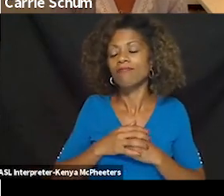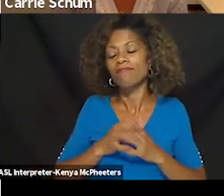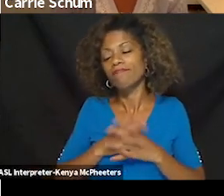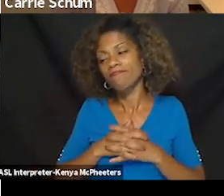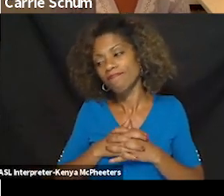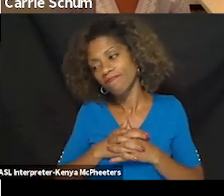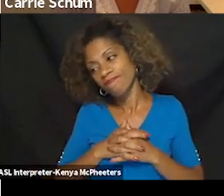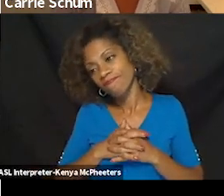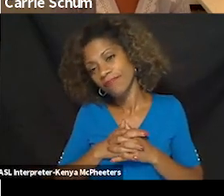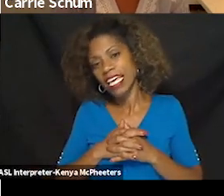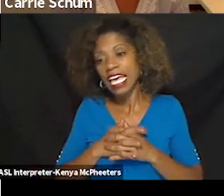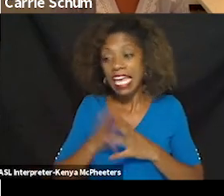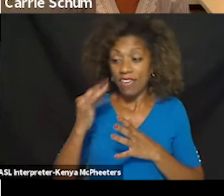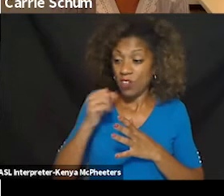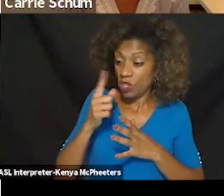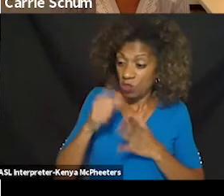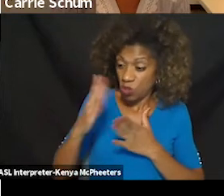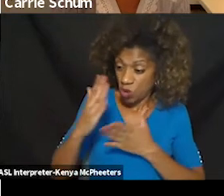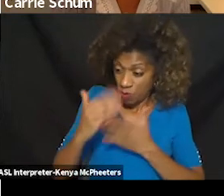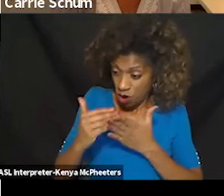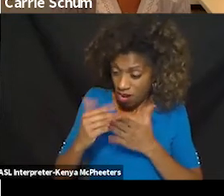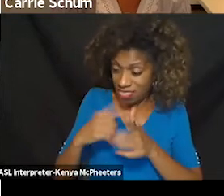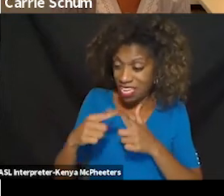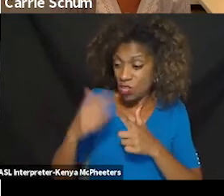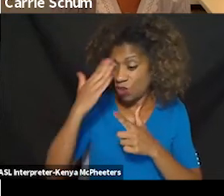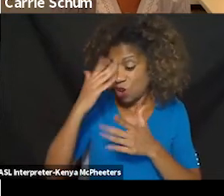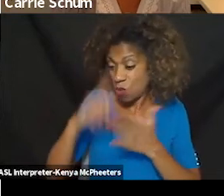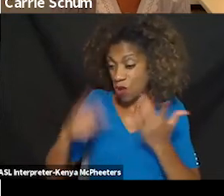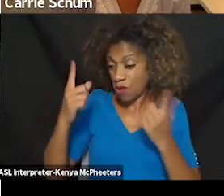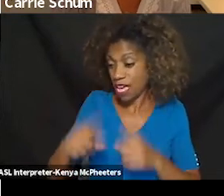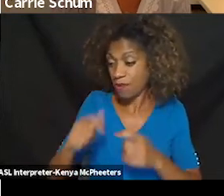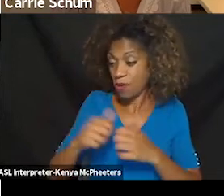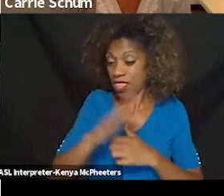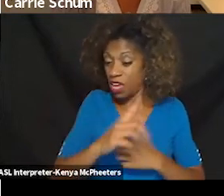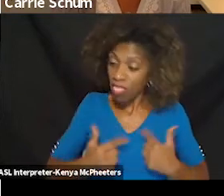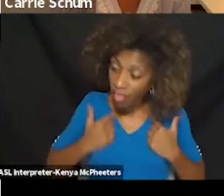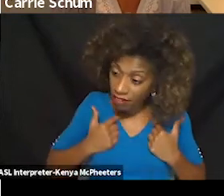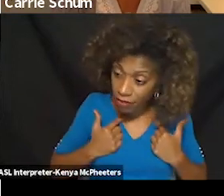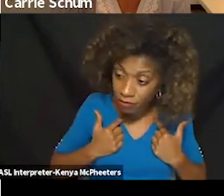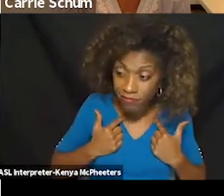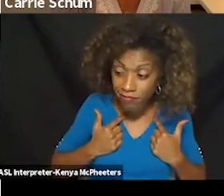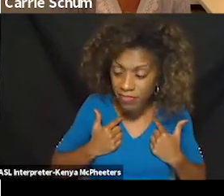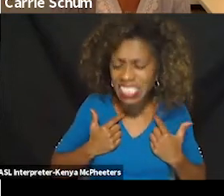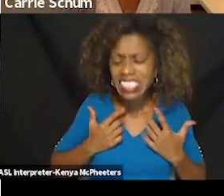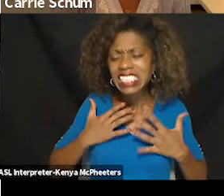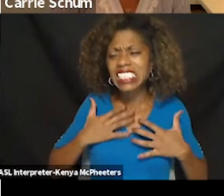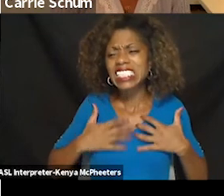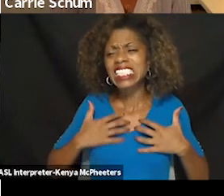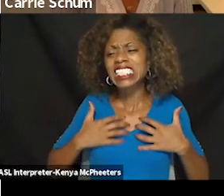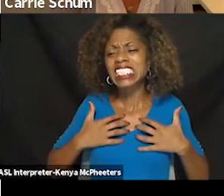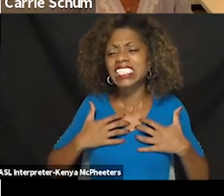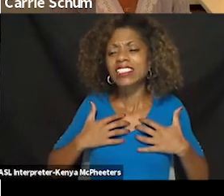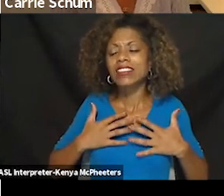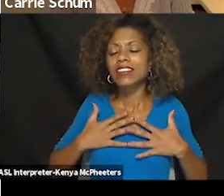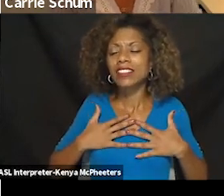think of your closest family and friends, they take action. If Carlos, you can go to the next one. You know, evoke, a lot